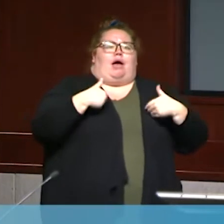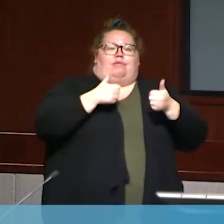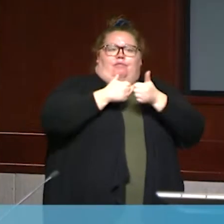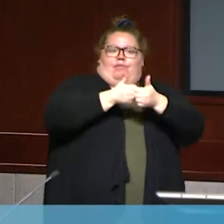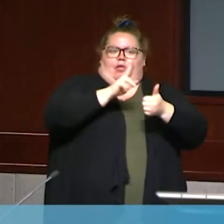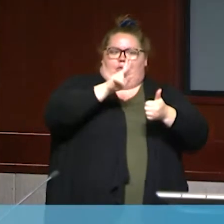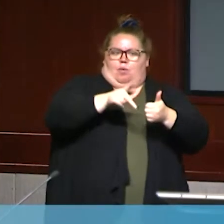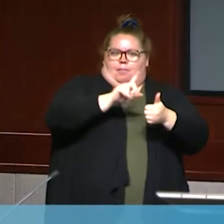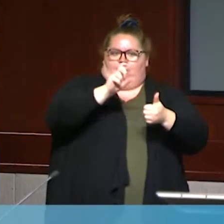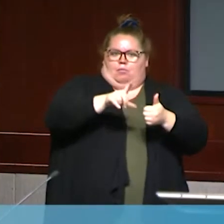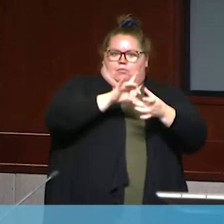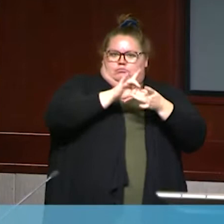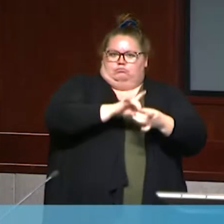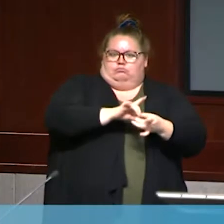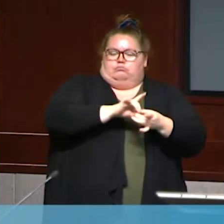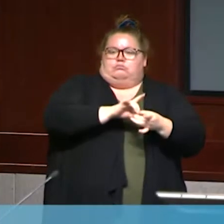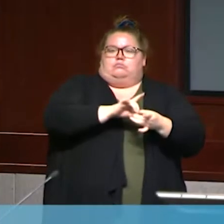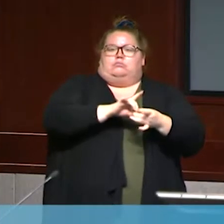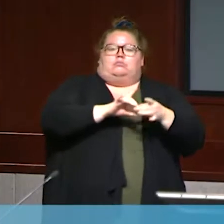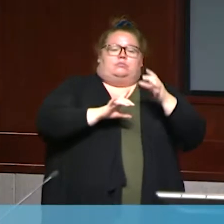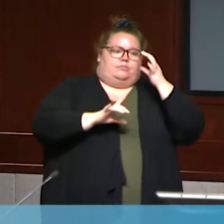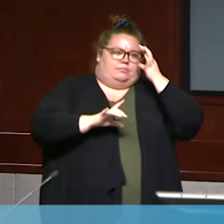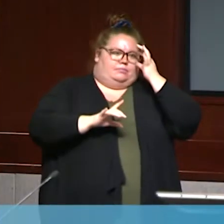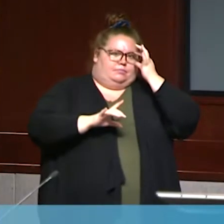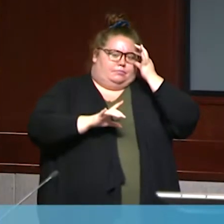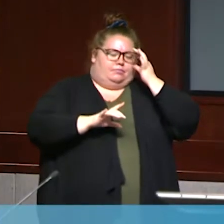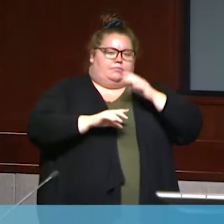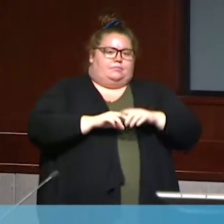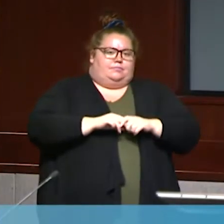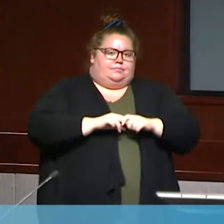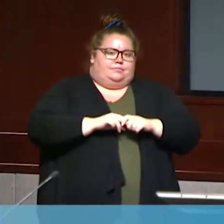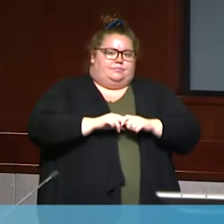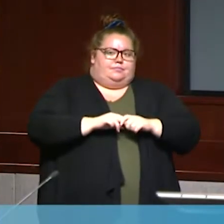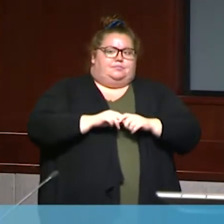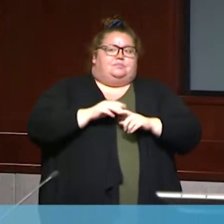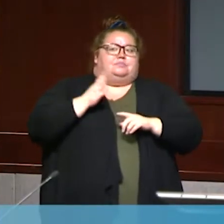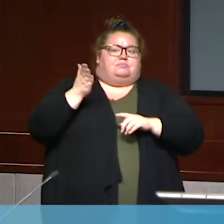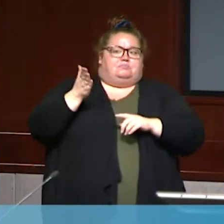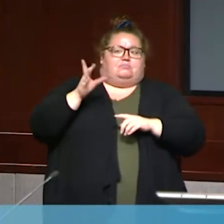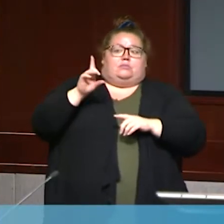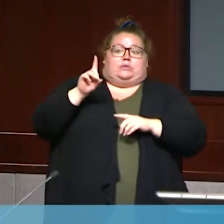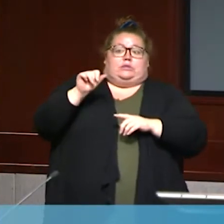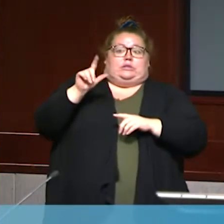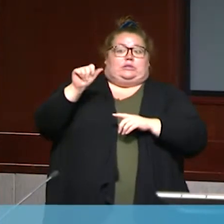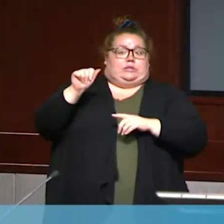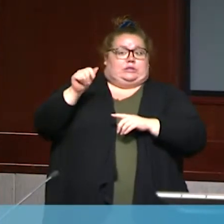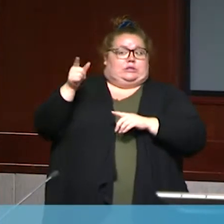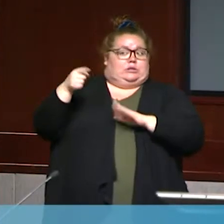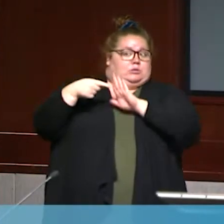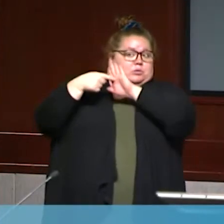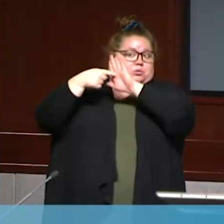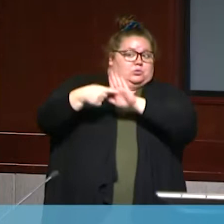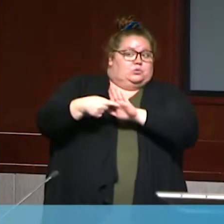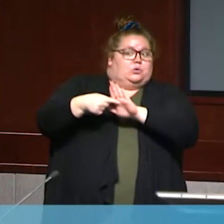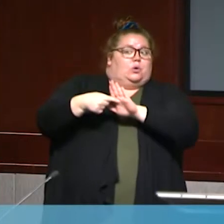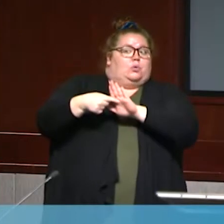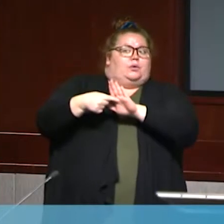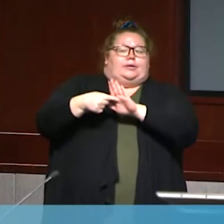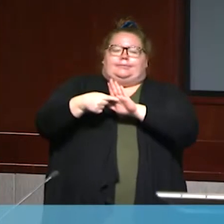question. So the data showing that, we're not meeting a couple of these